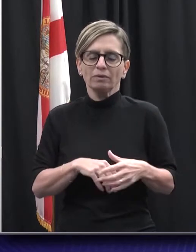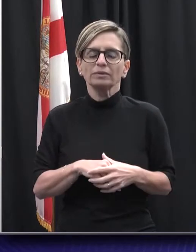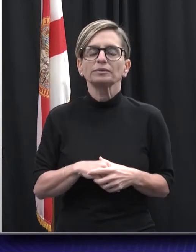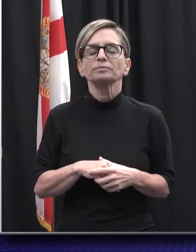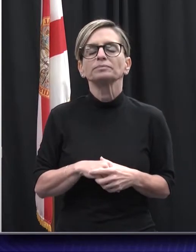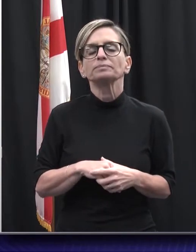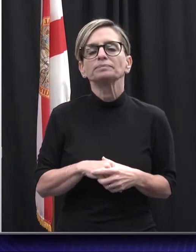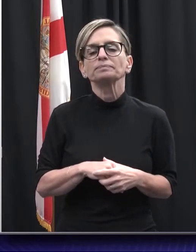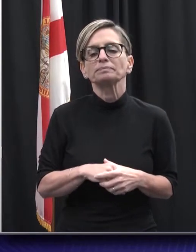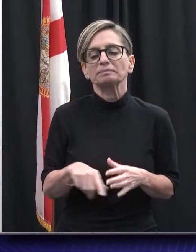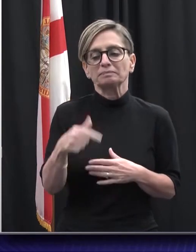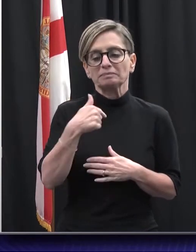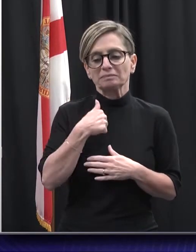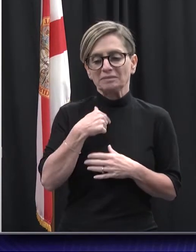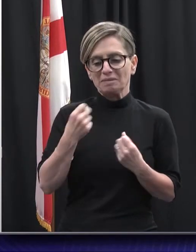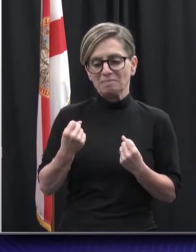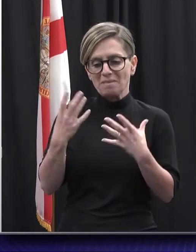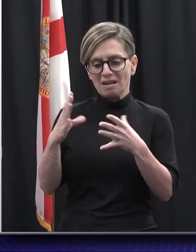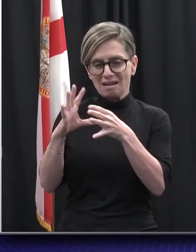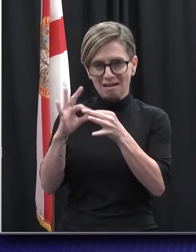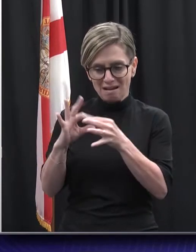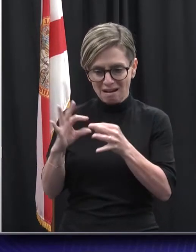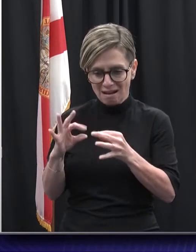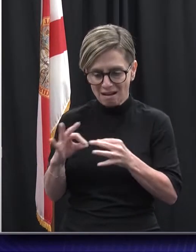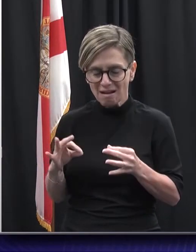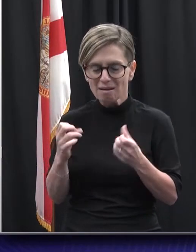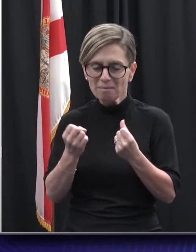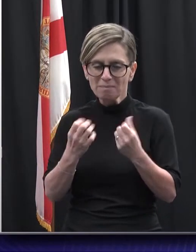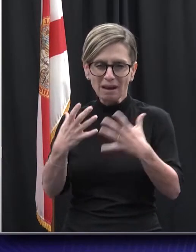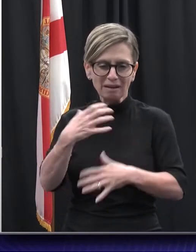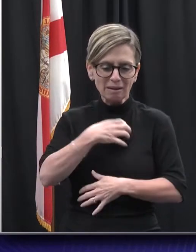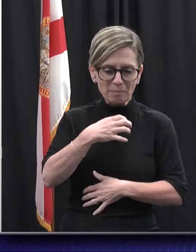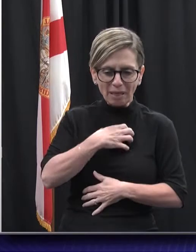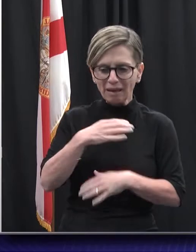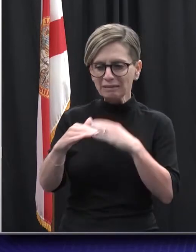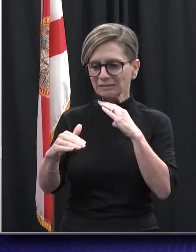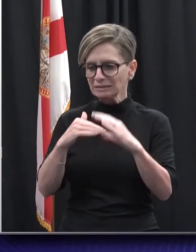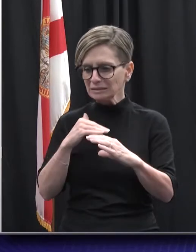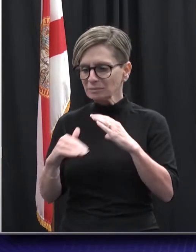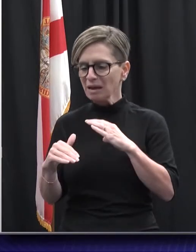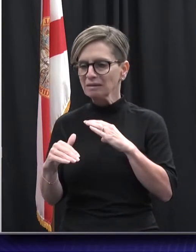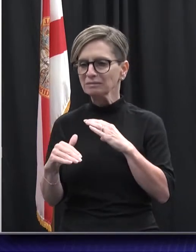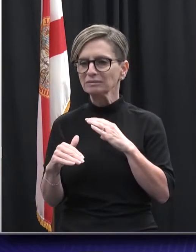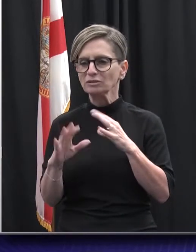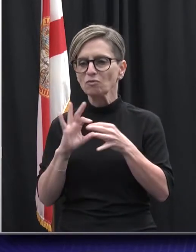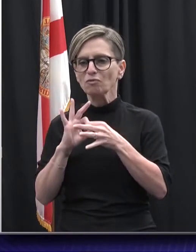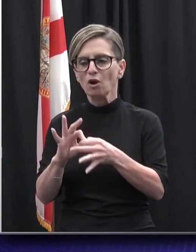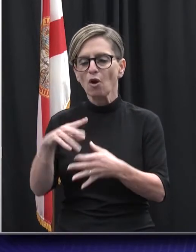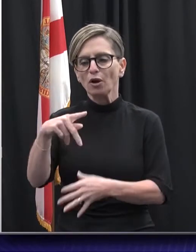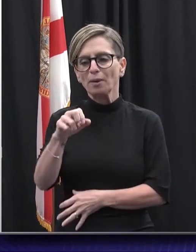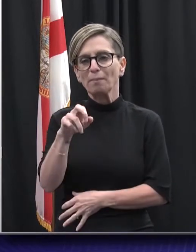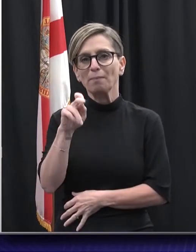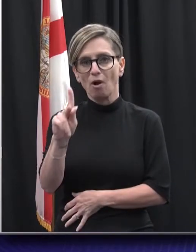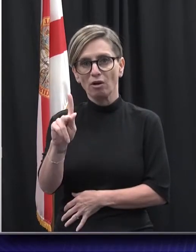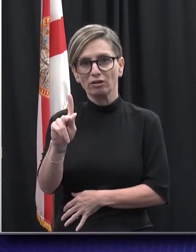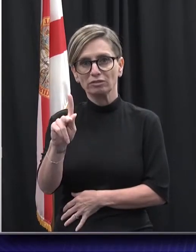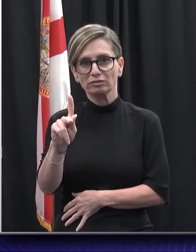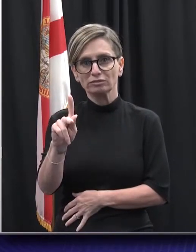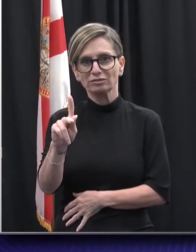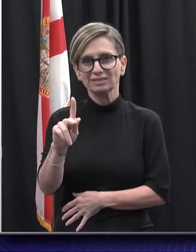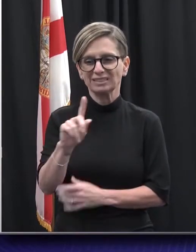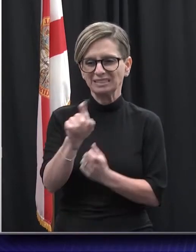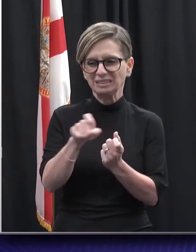I've had several comments and complaints and emails over the last couple of days about parks and certain areas being